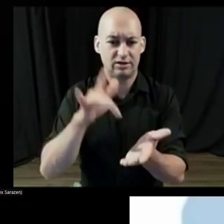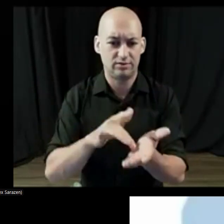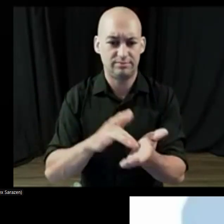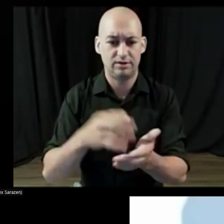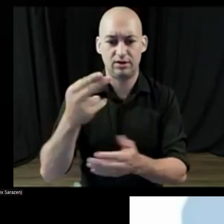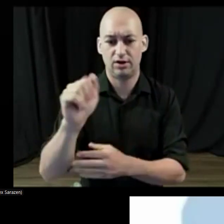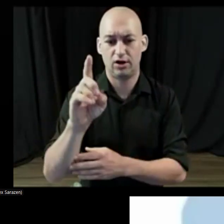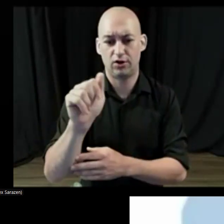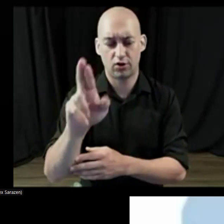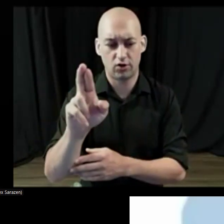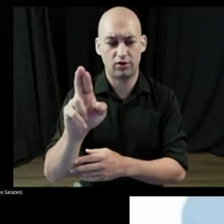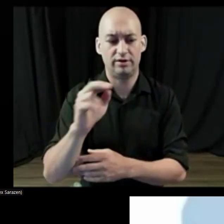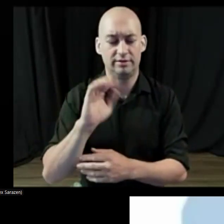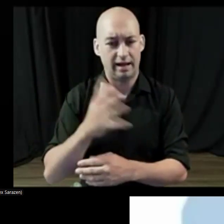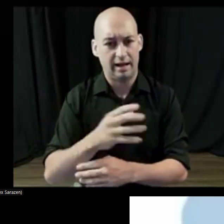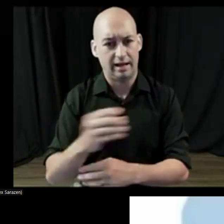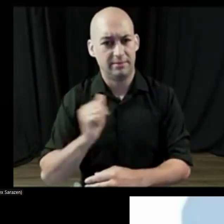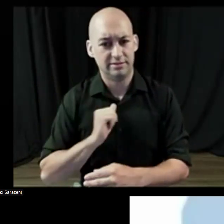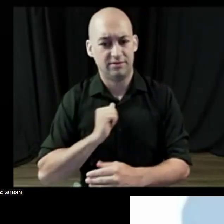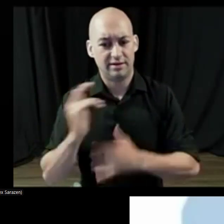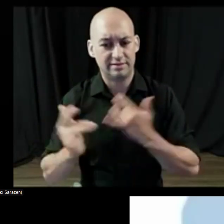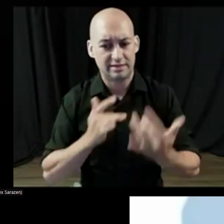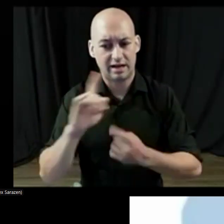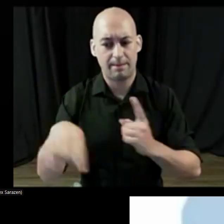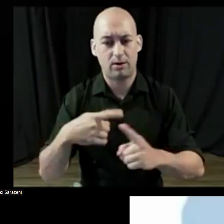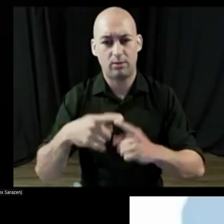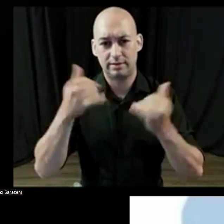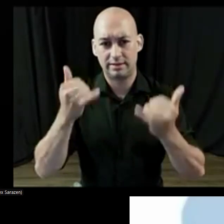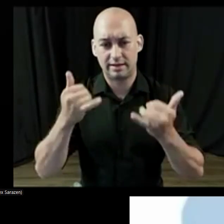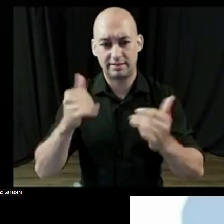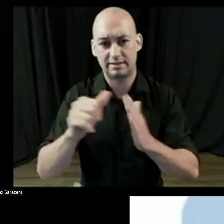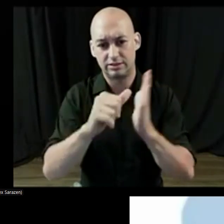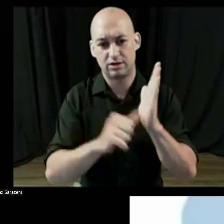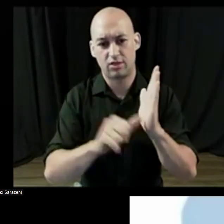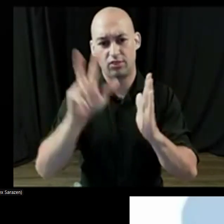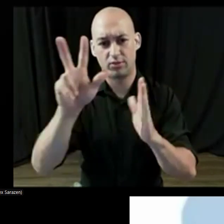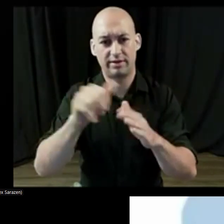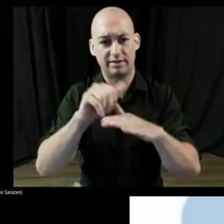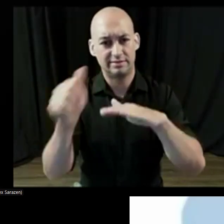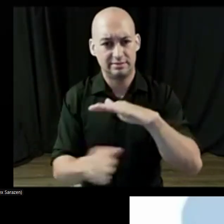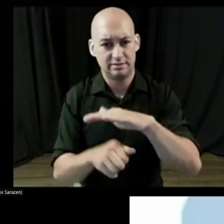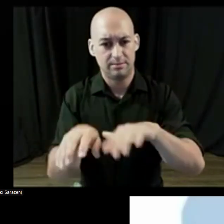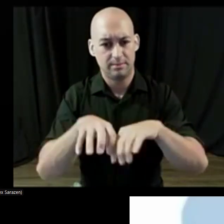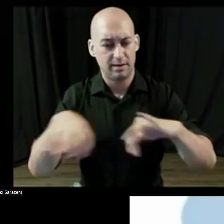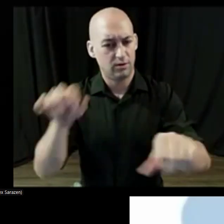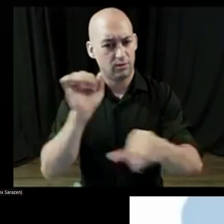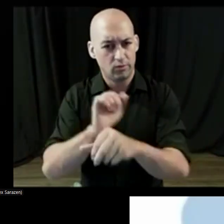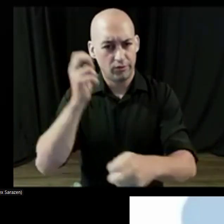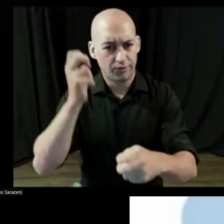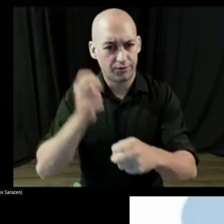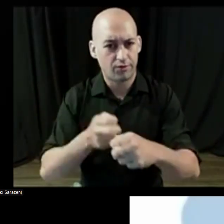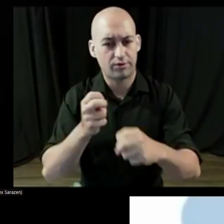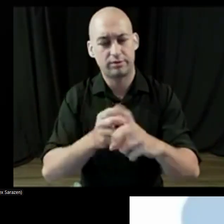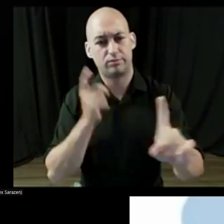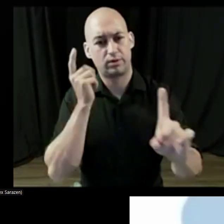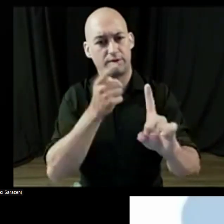very excited about today's agenda for this meeting. The 3 subcommittees have been working diligently to prioritize 2